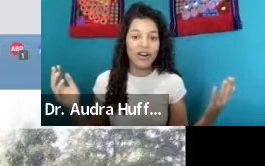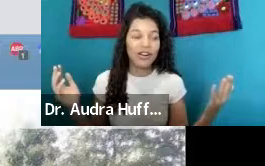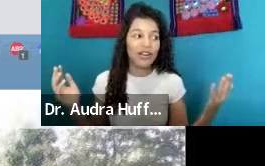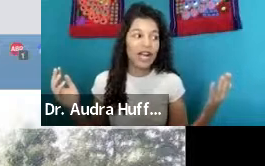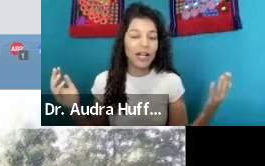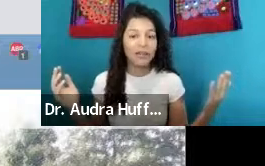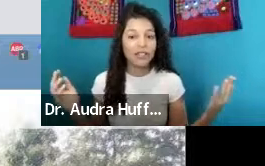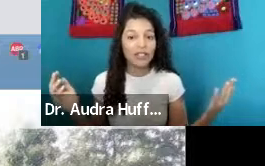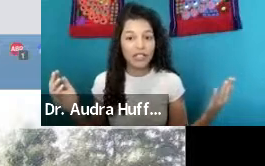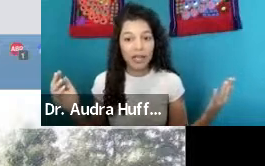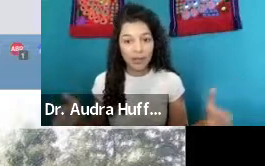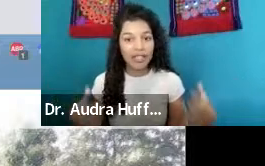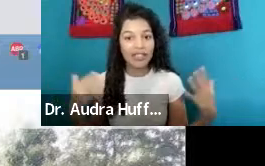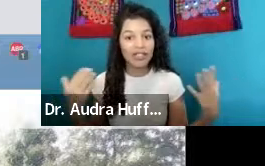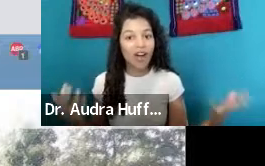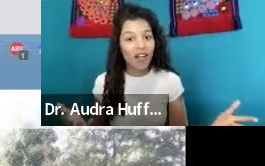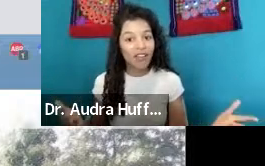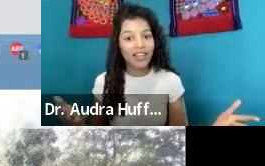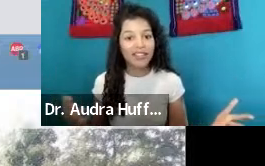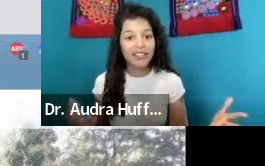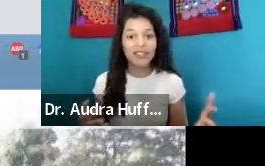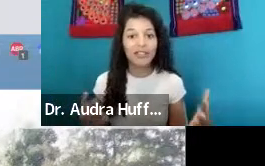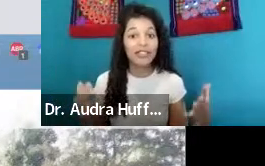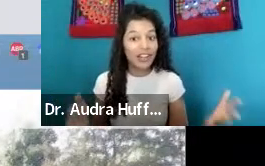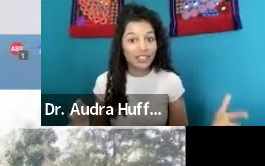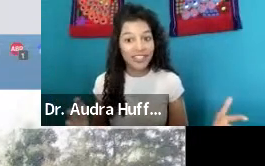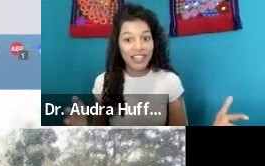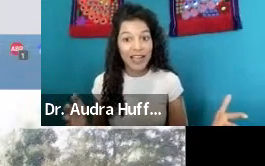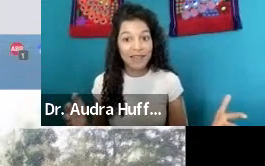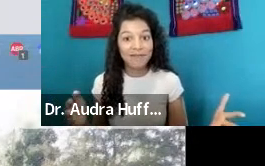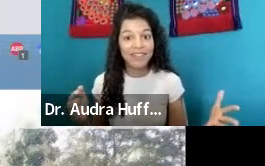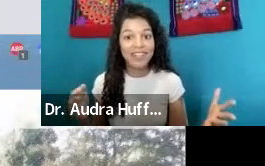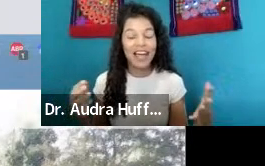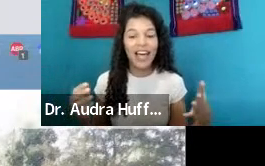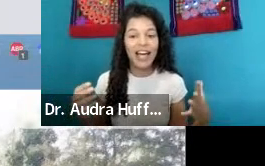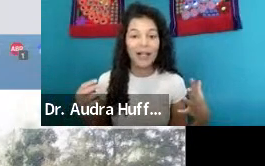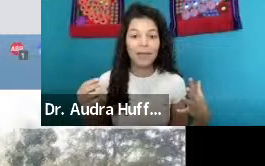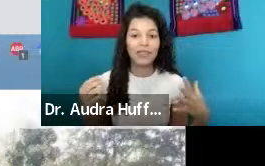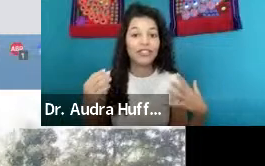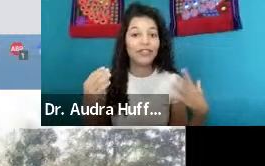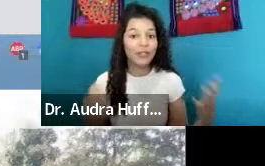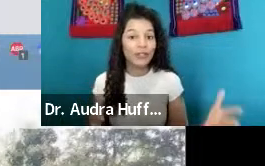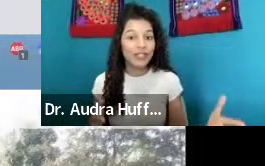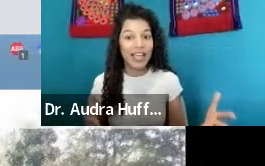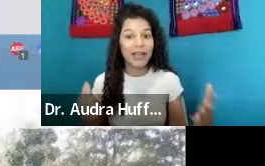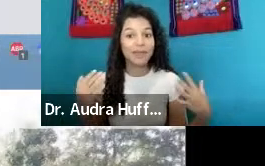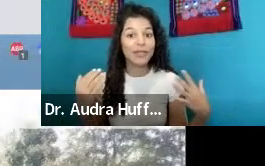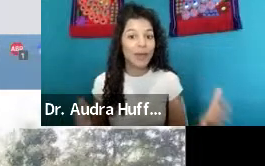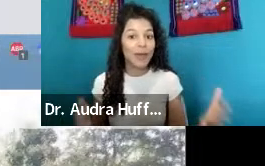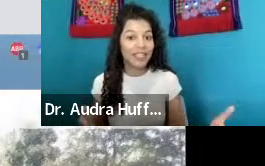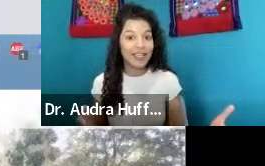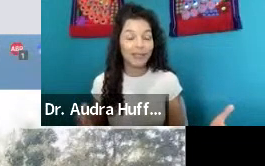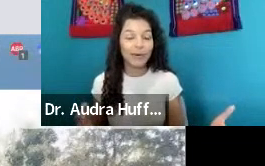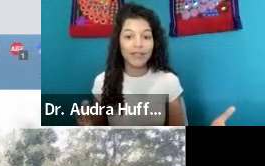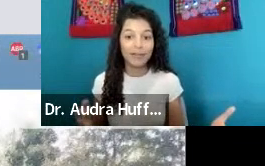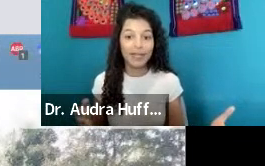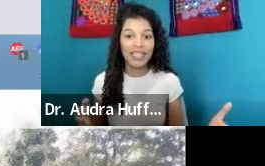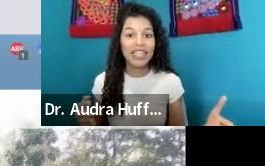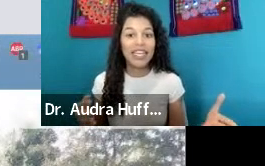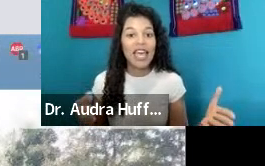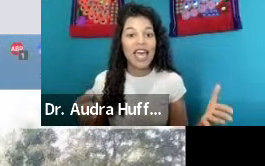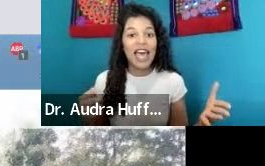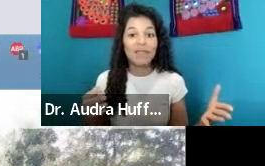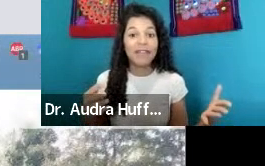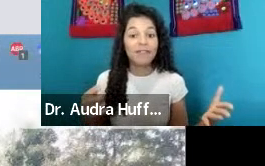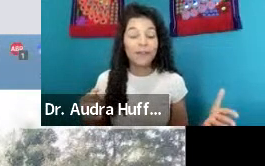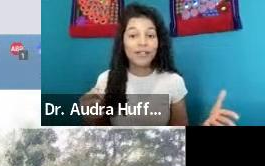of our Nepalese colleagues talked to them, deferred to them, respected them more than